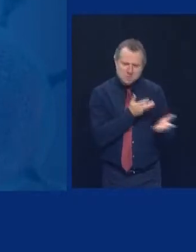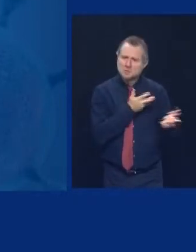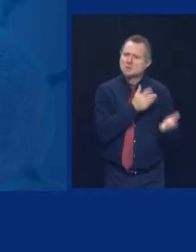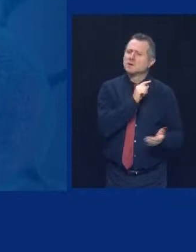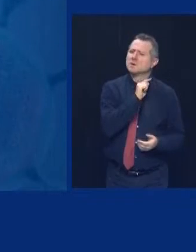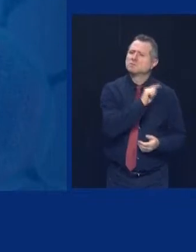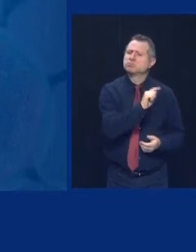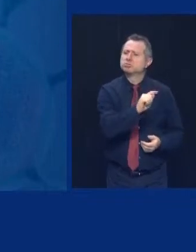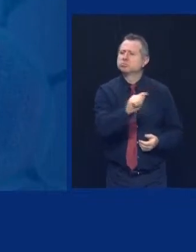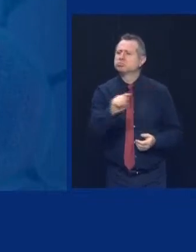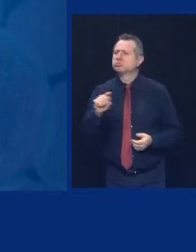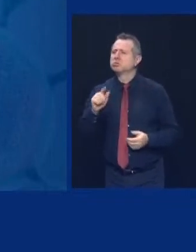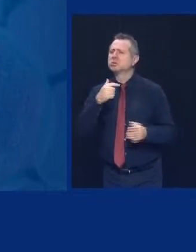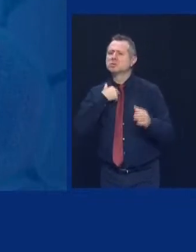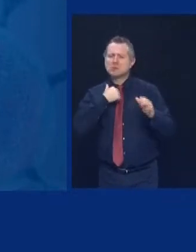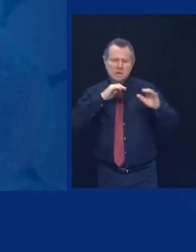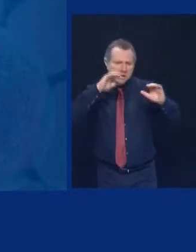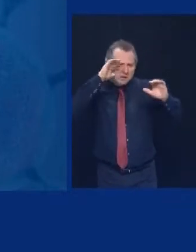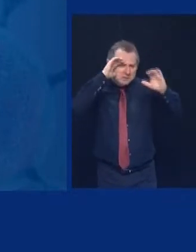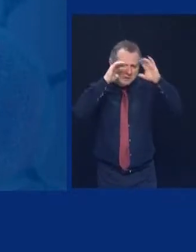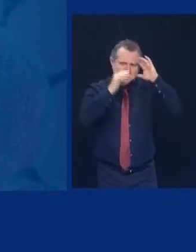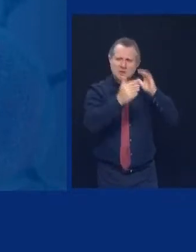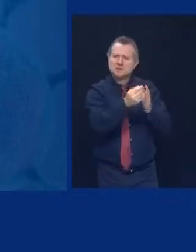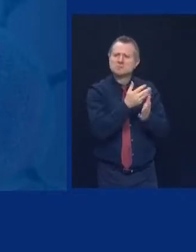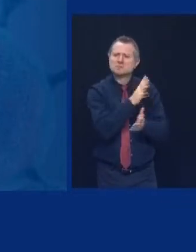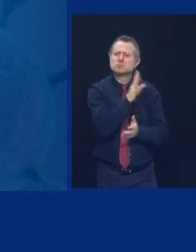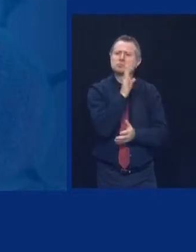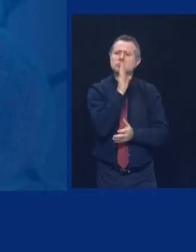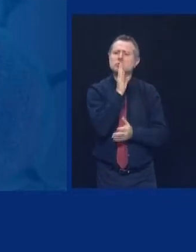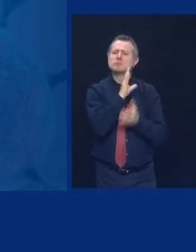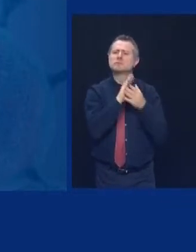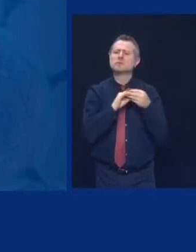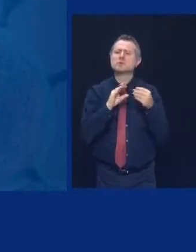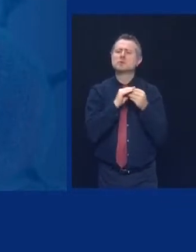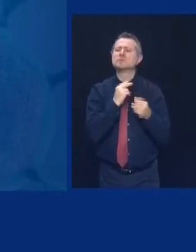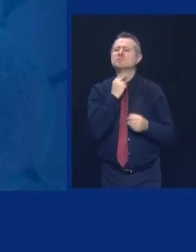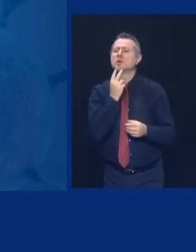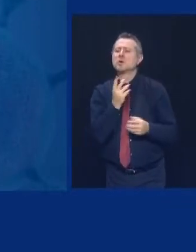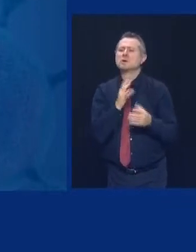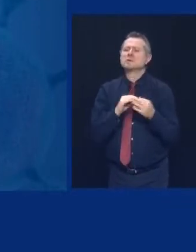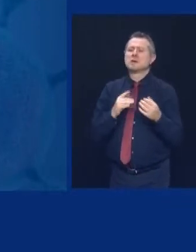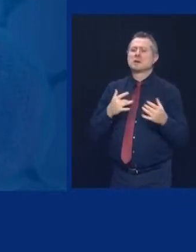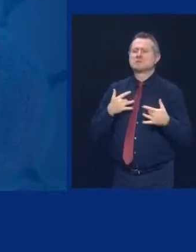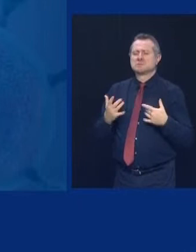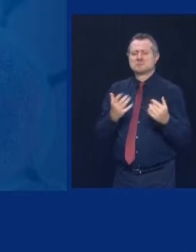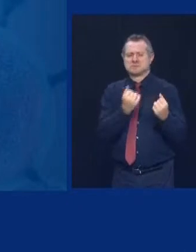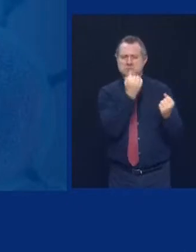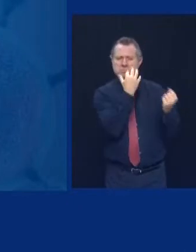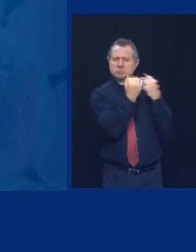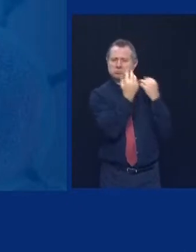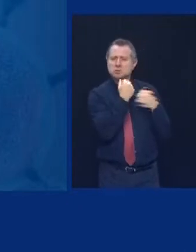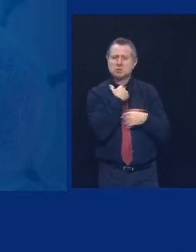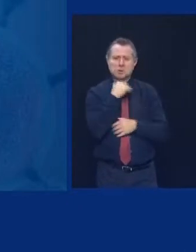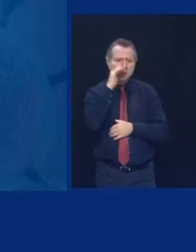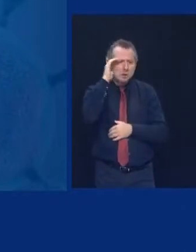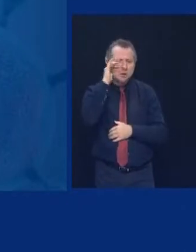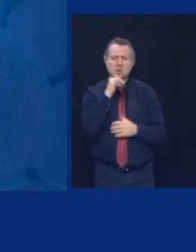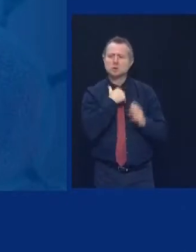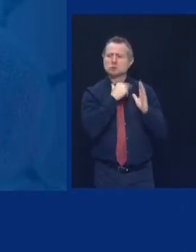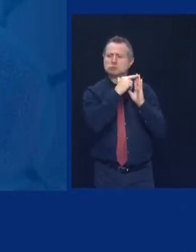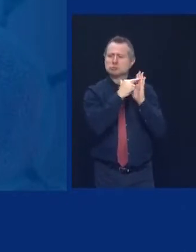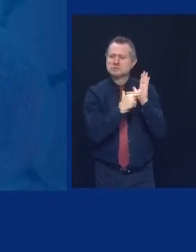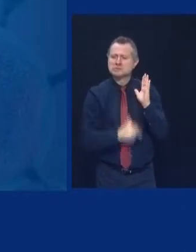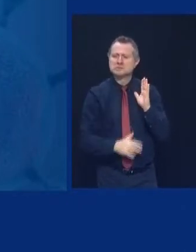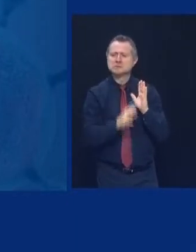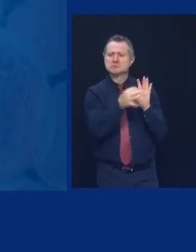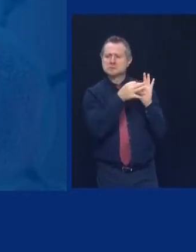and hearing their voice and hearing their concerns, I'm telling you, we have